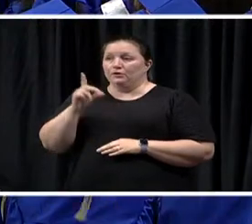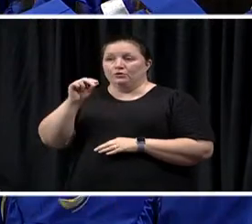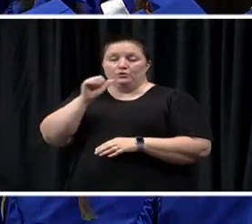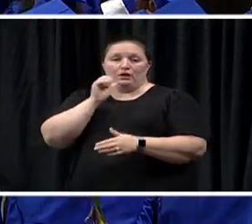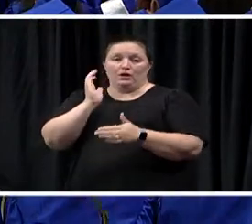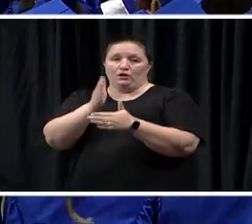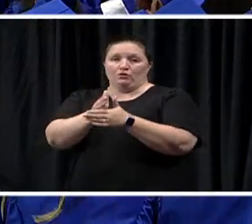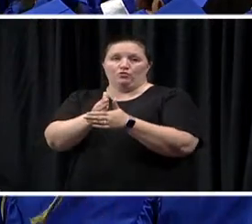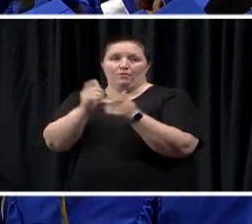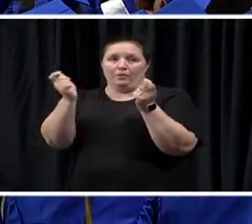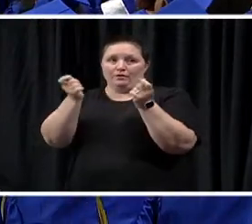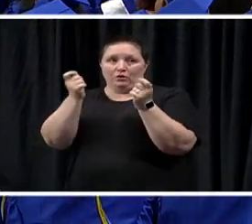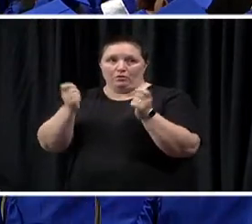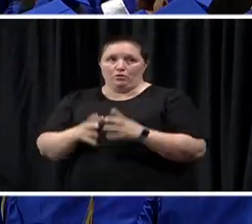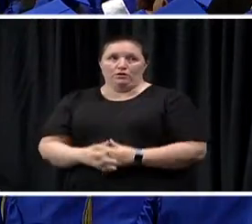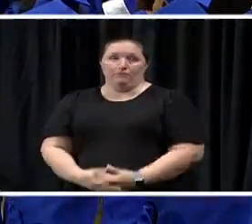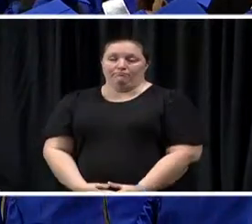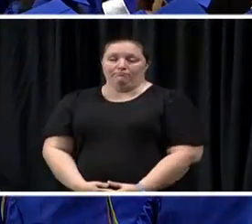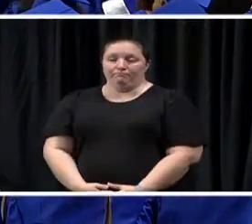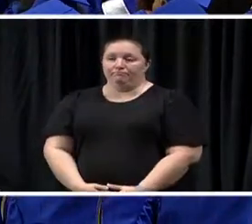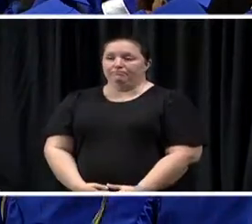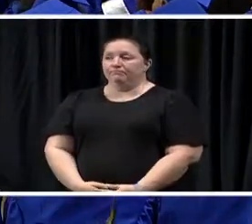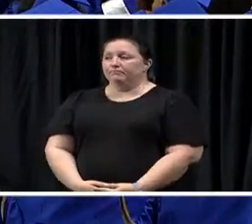the ceremony in any manner.